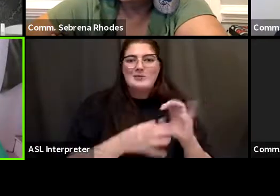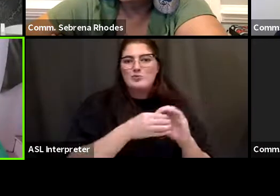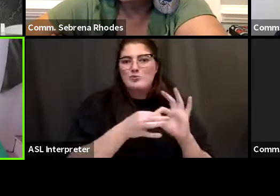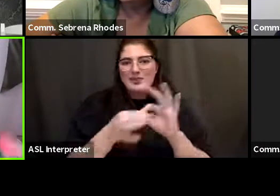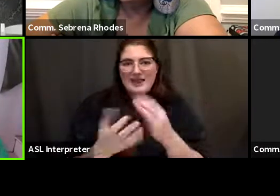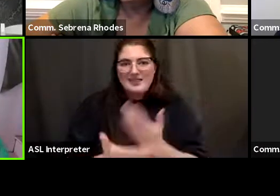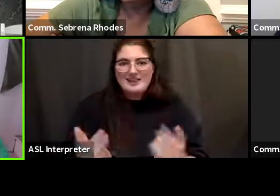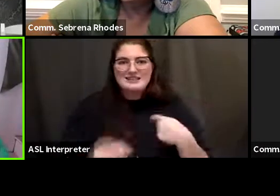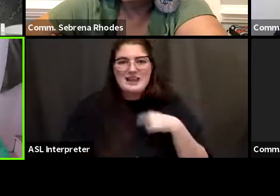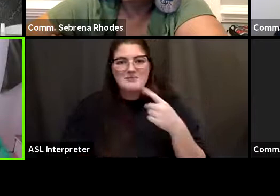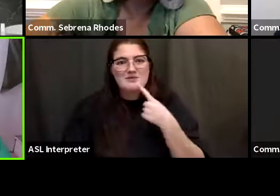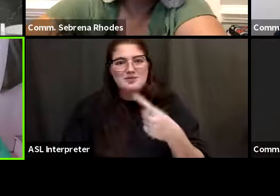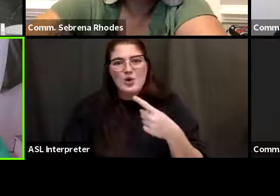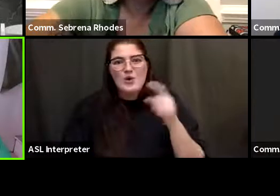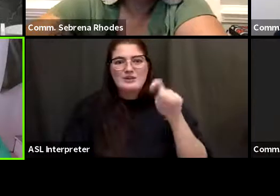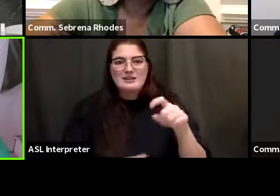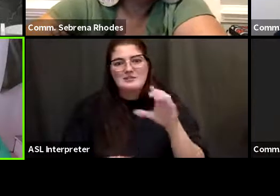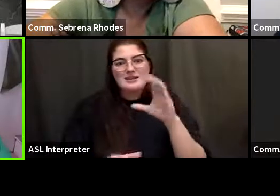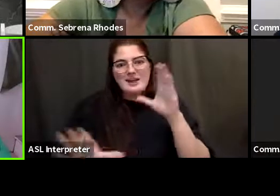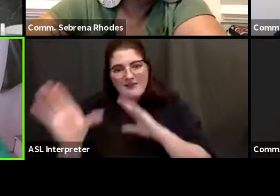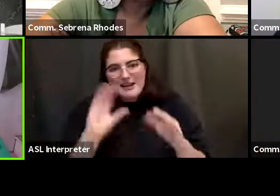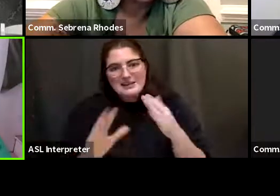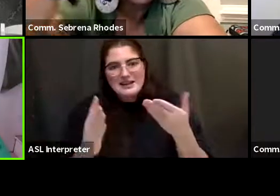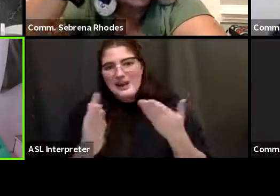be investigated through some